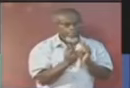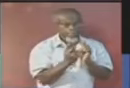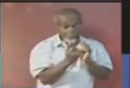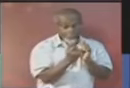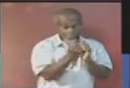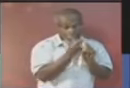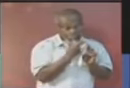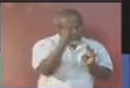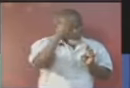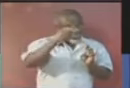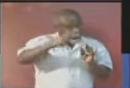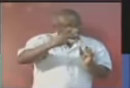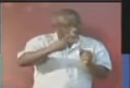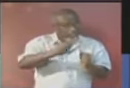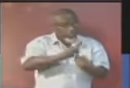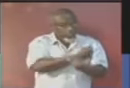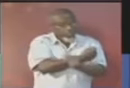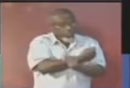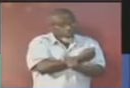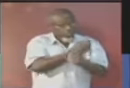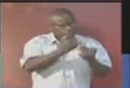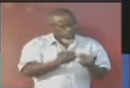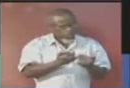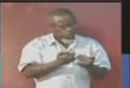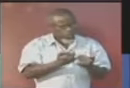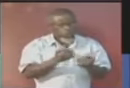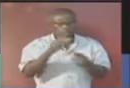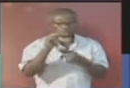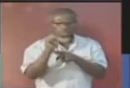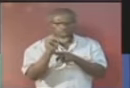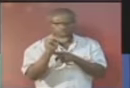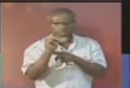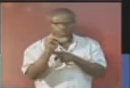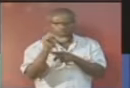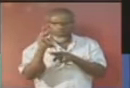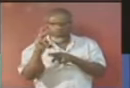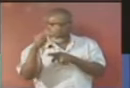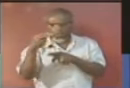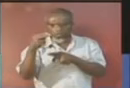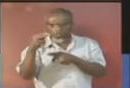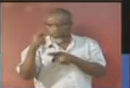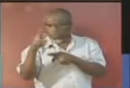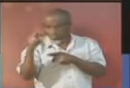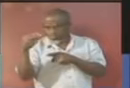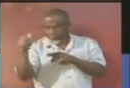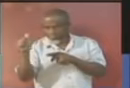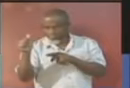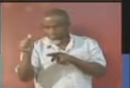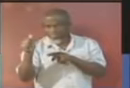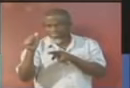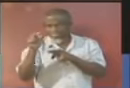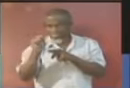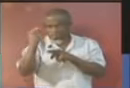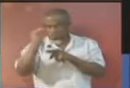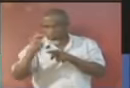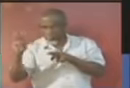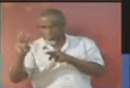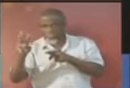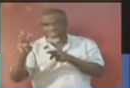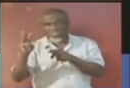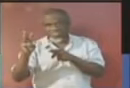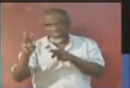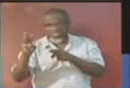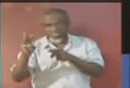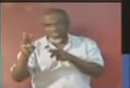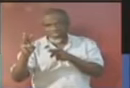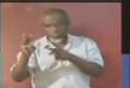But now within the SWRHA, they have some new dates. So how does that dynamic work? Do we go with the new dates that were given out? Do we